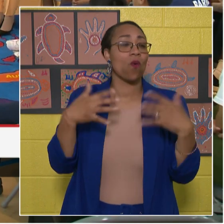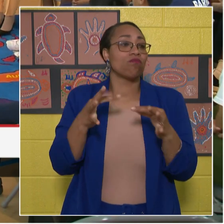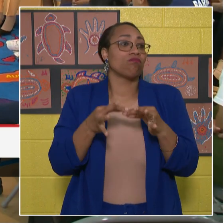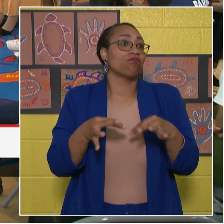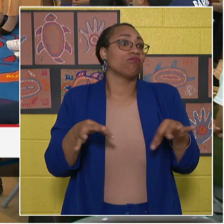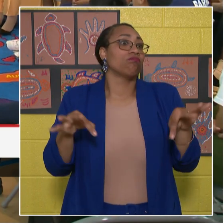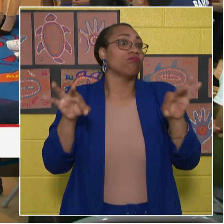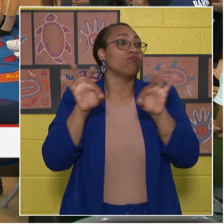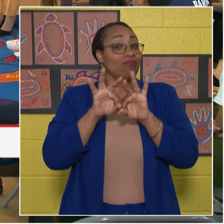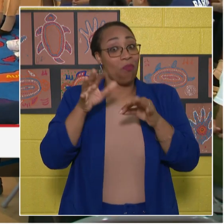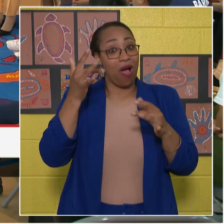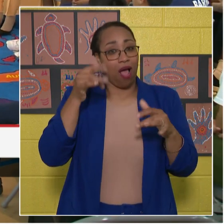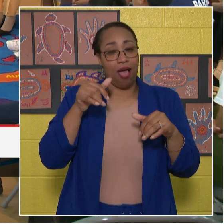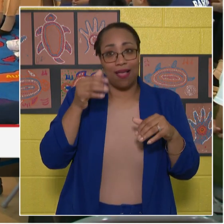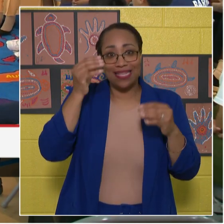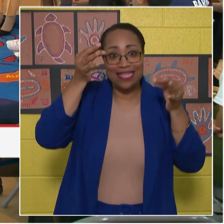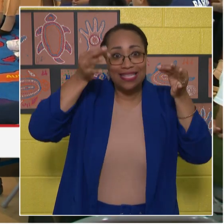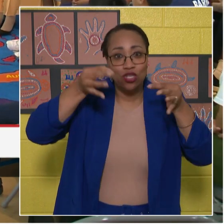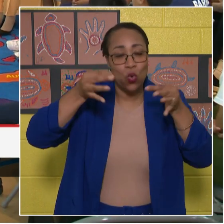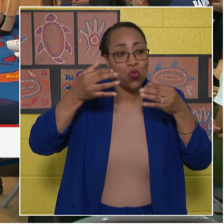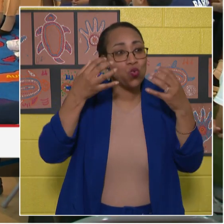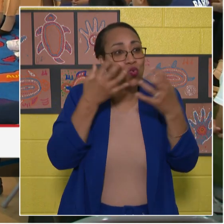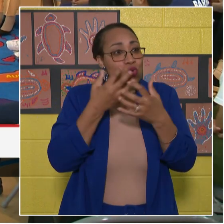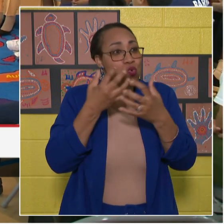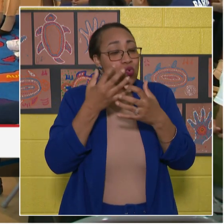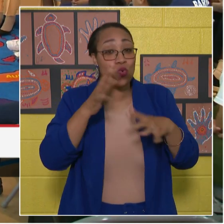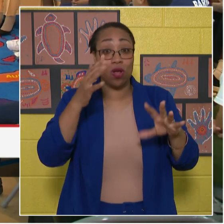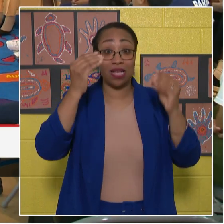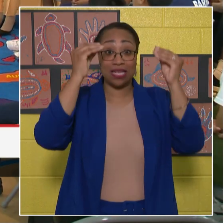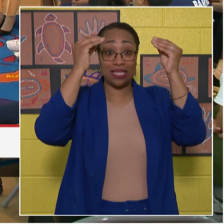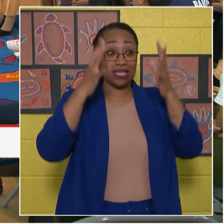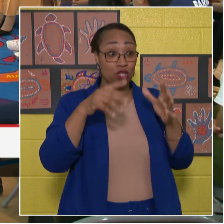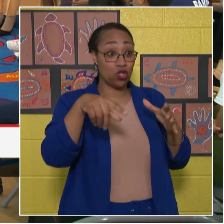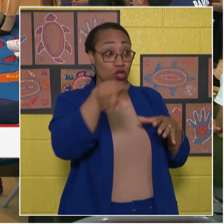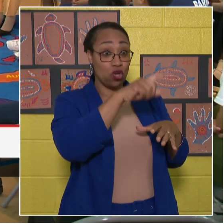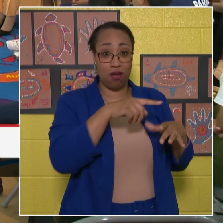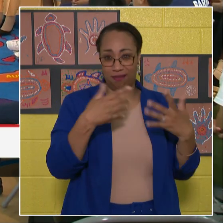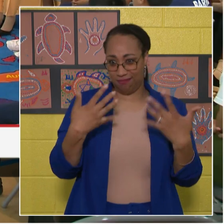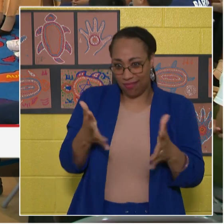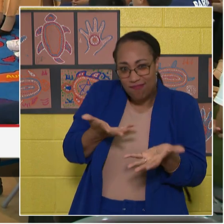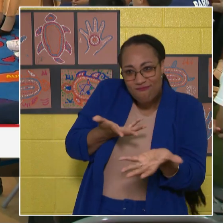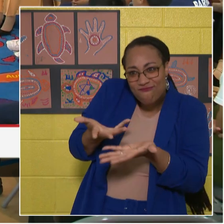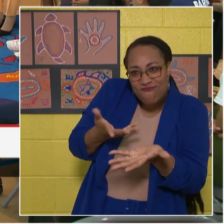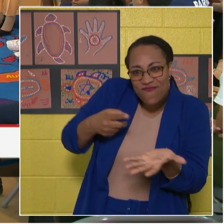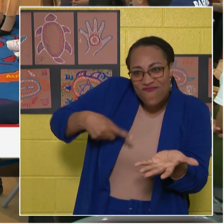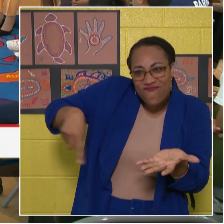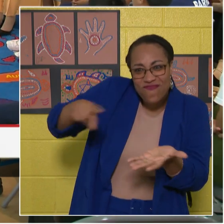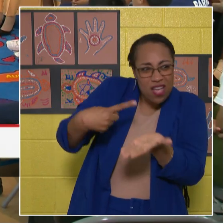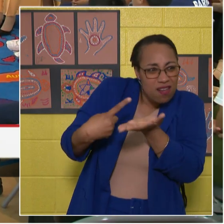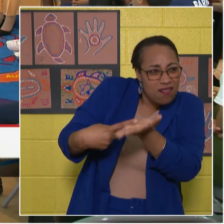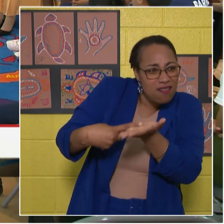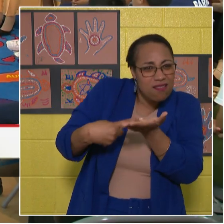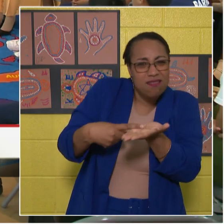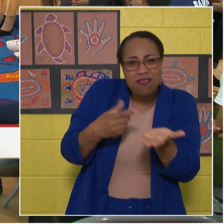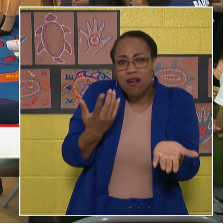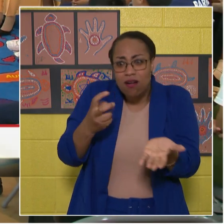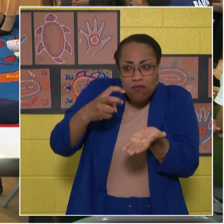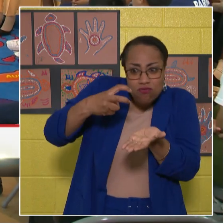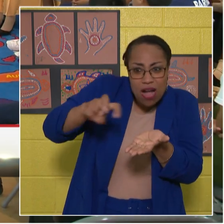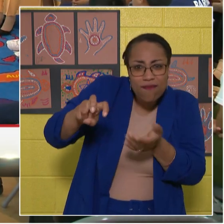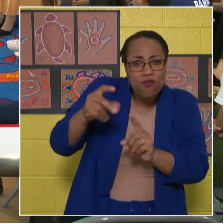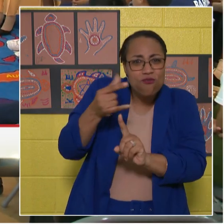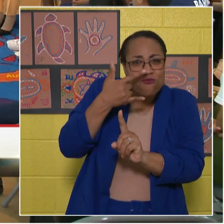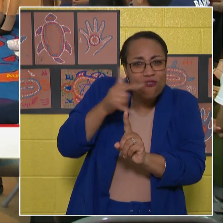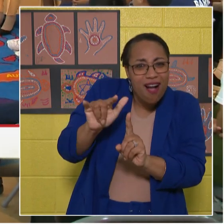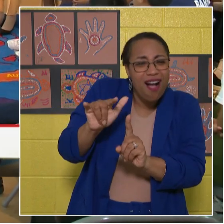I know your teachers have already been talking to you about this transition. This is the most important transitions that